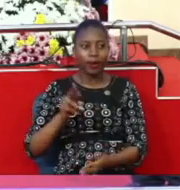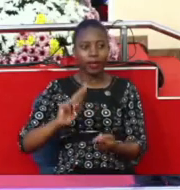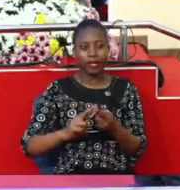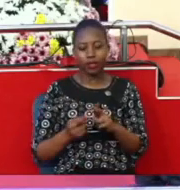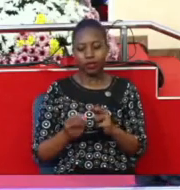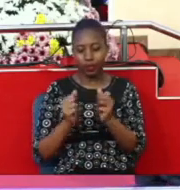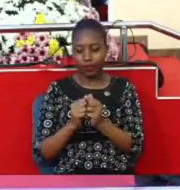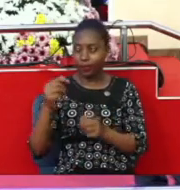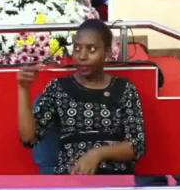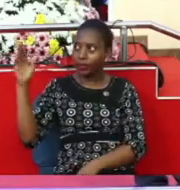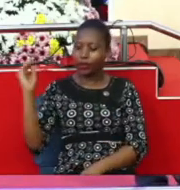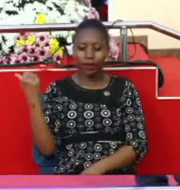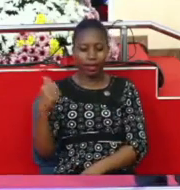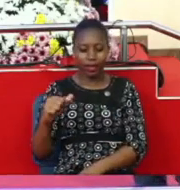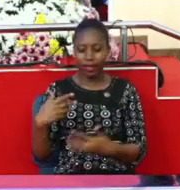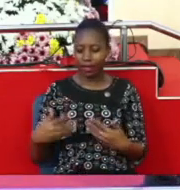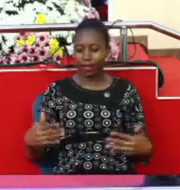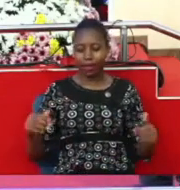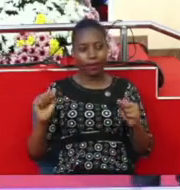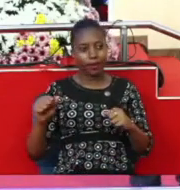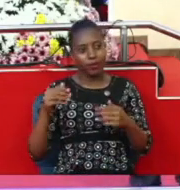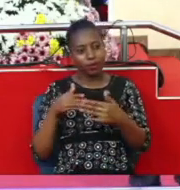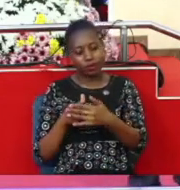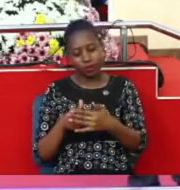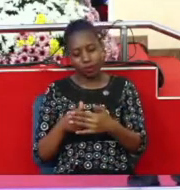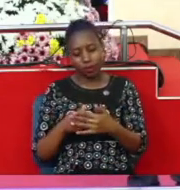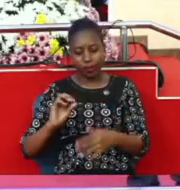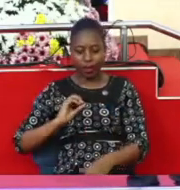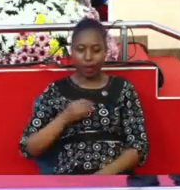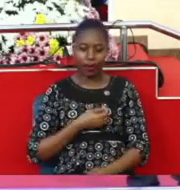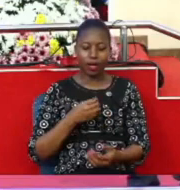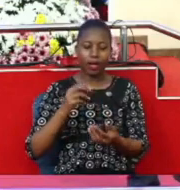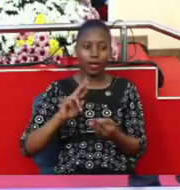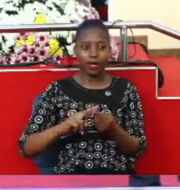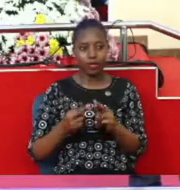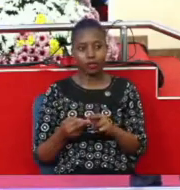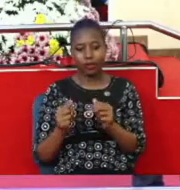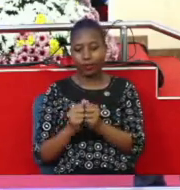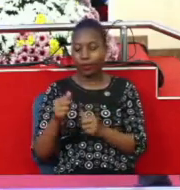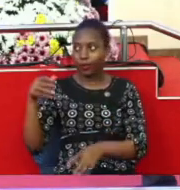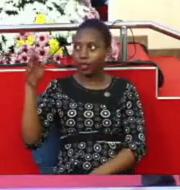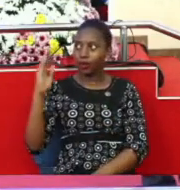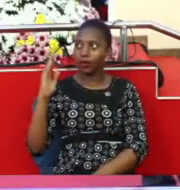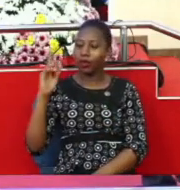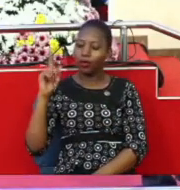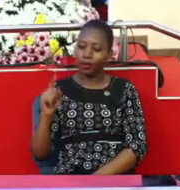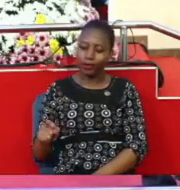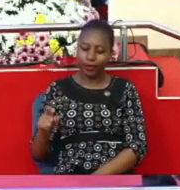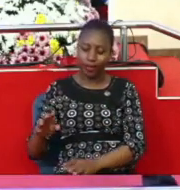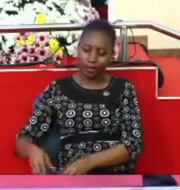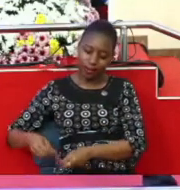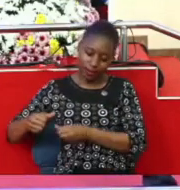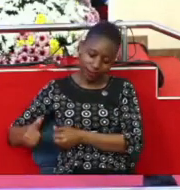Anything that can hinder our relationship with God. We need to overcome it.